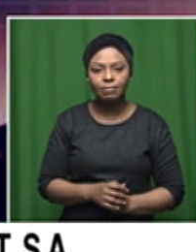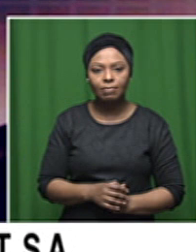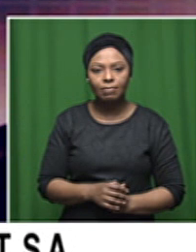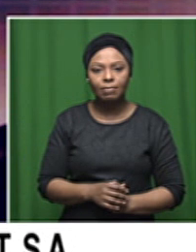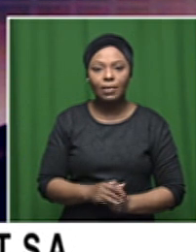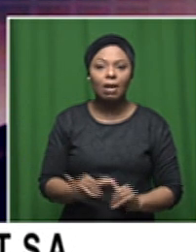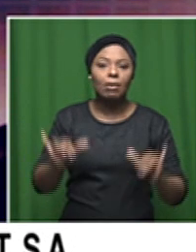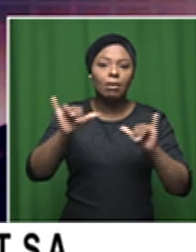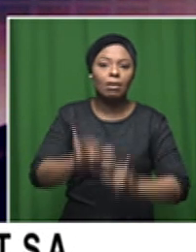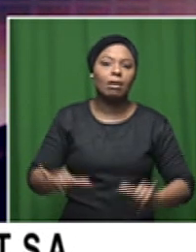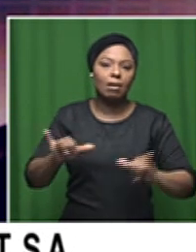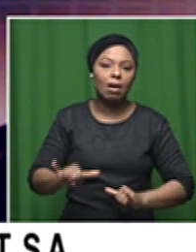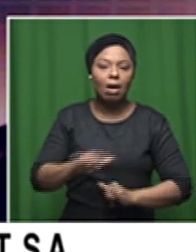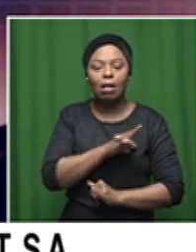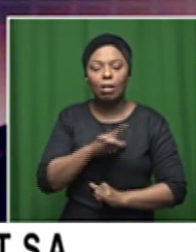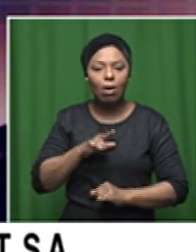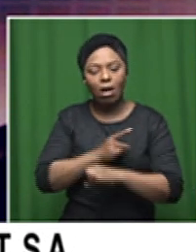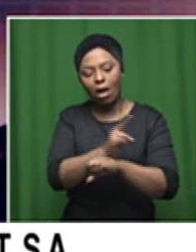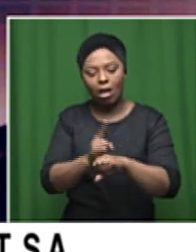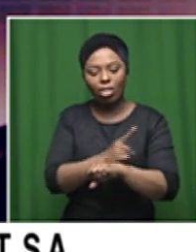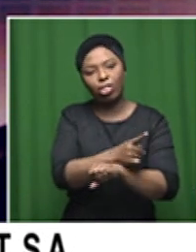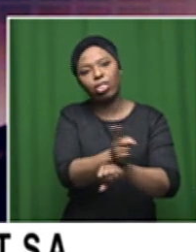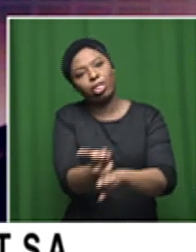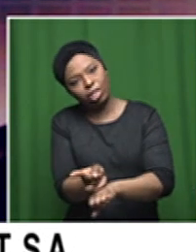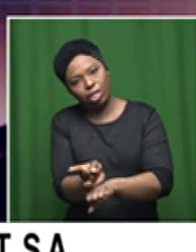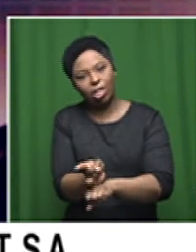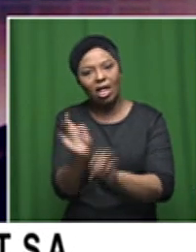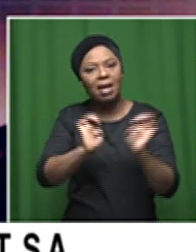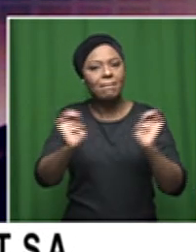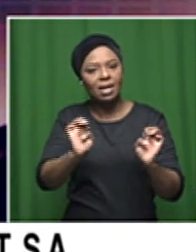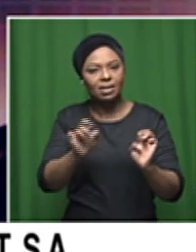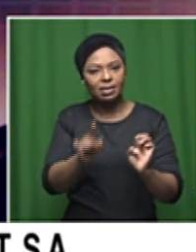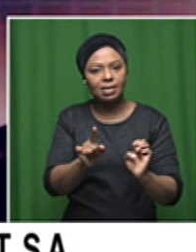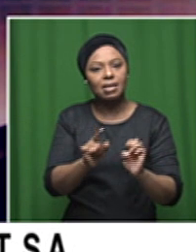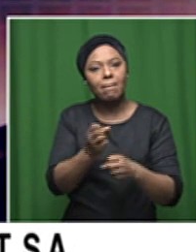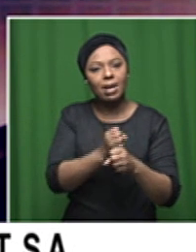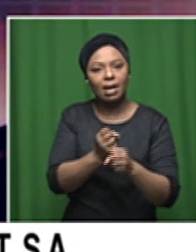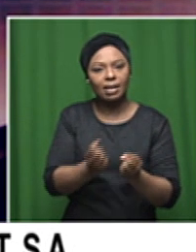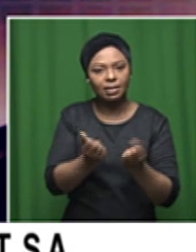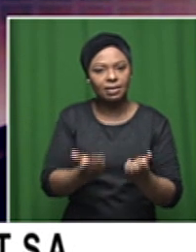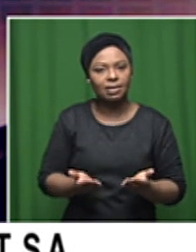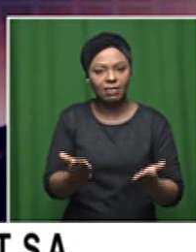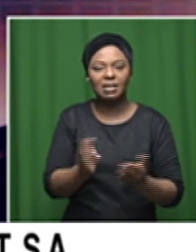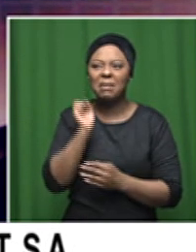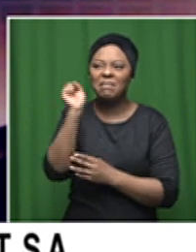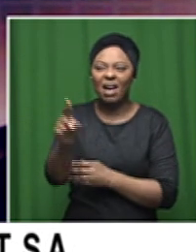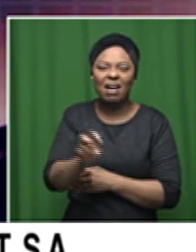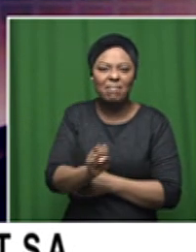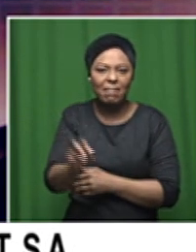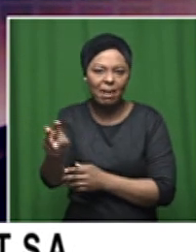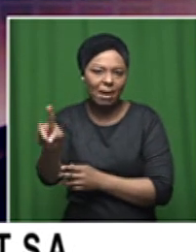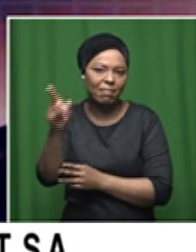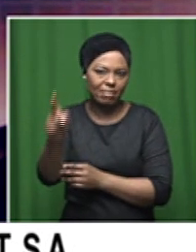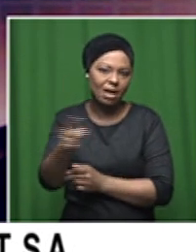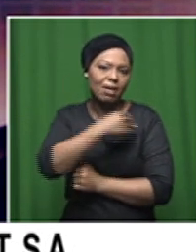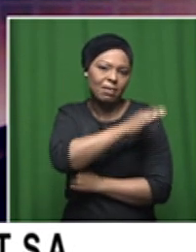Long waiting hours and, of course, waiting for emergency medical services, medical shortages, high travel costs and long walking distances to these clinics. These